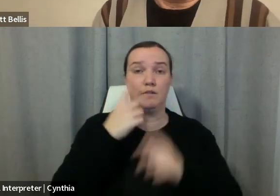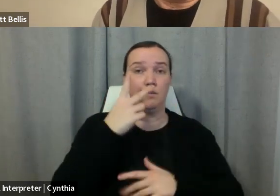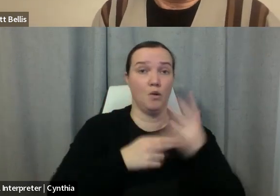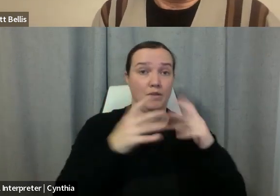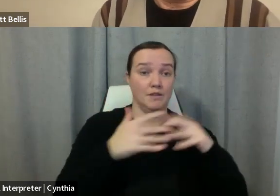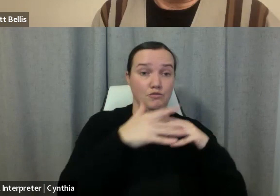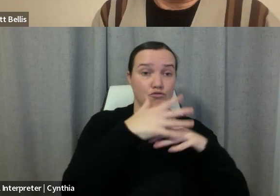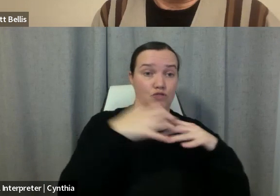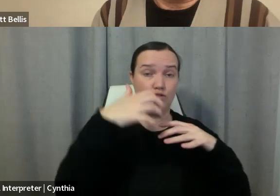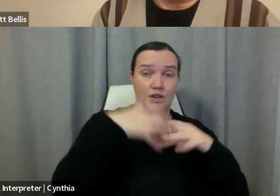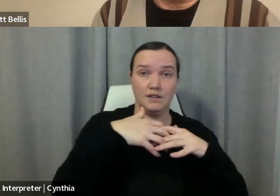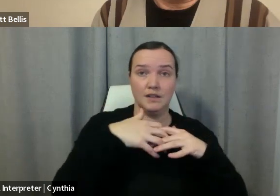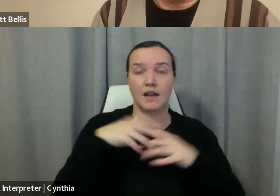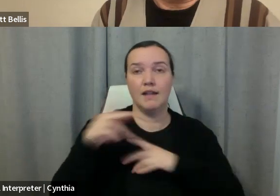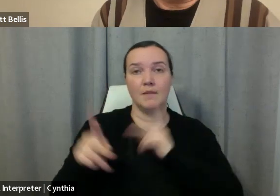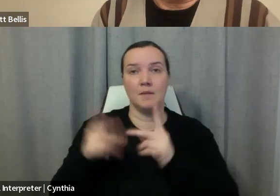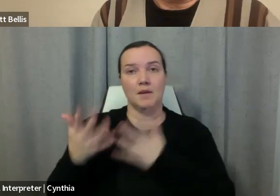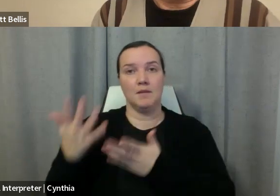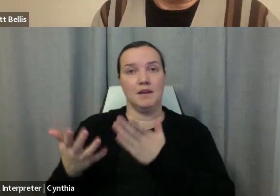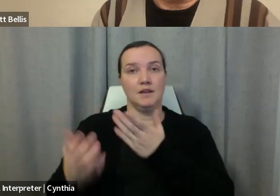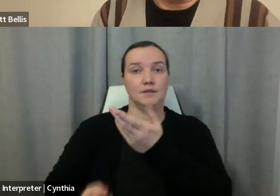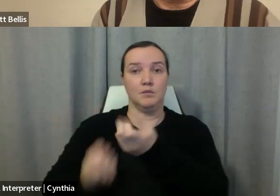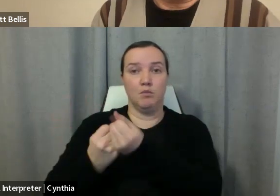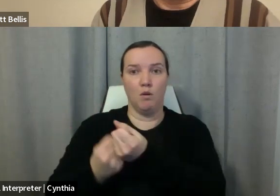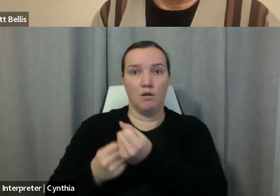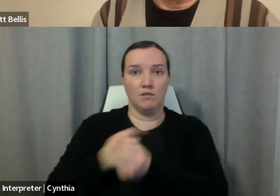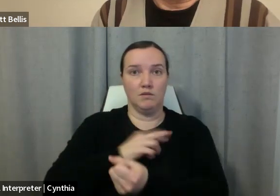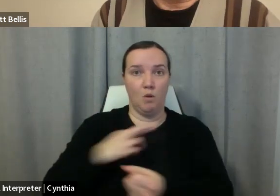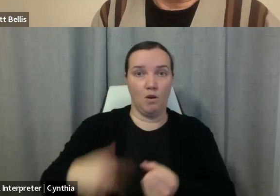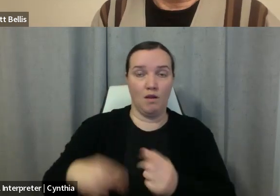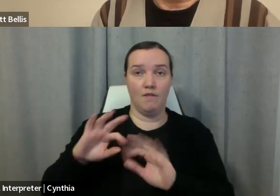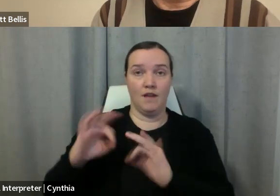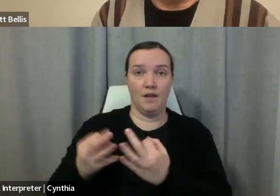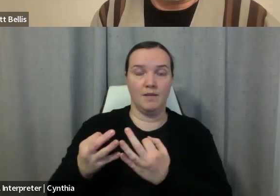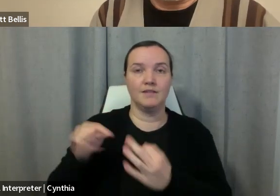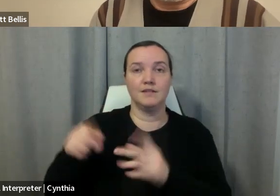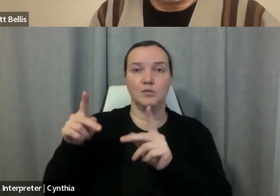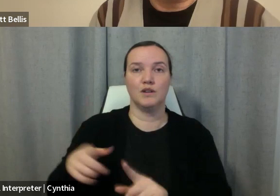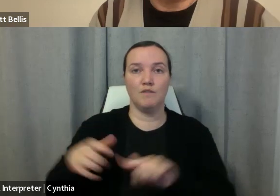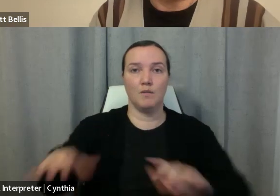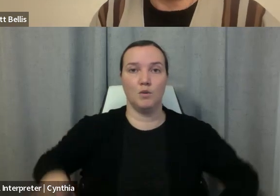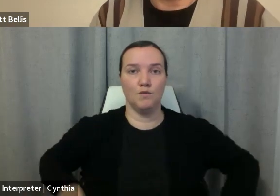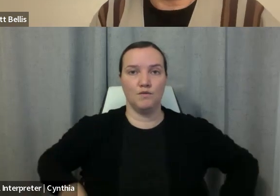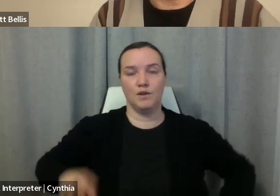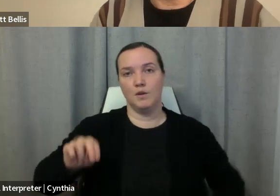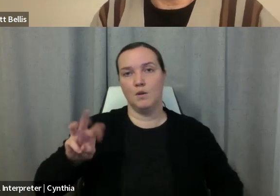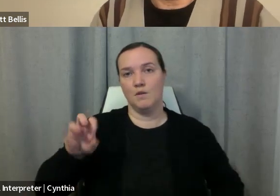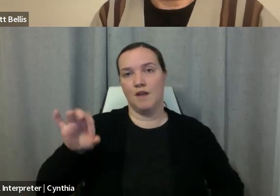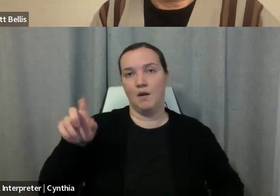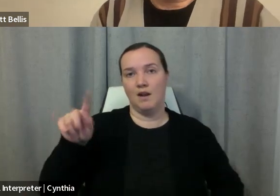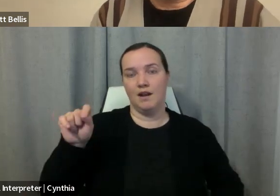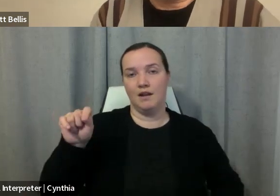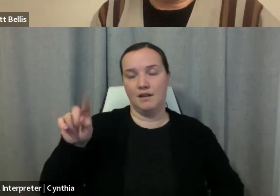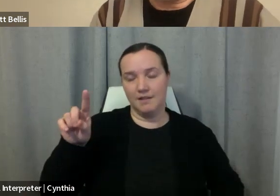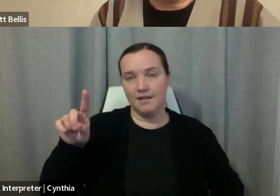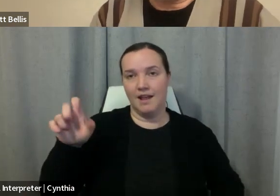and people that might support the monarchy in their life. This person was from Newfoundland and has had